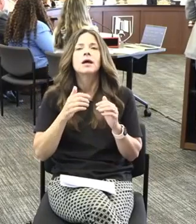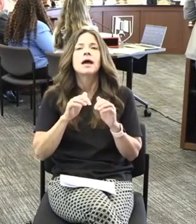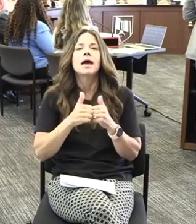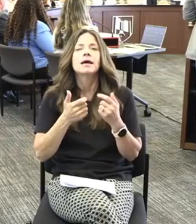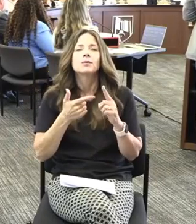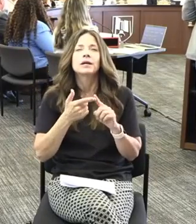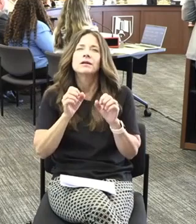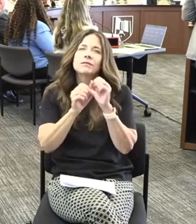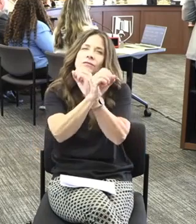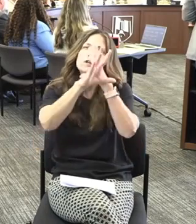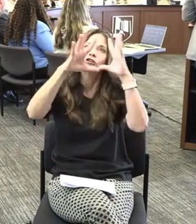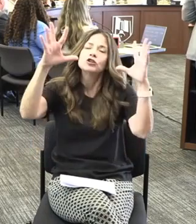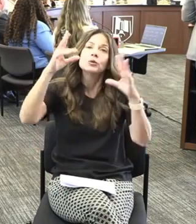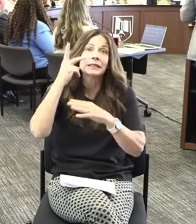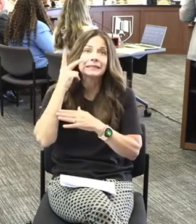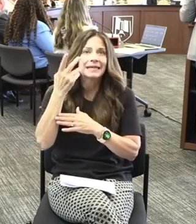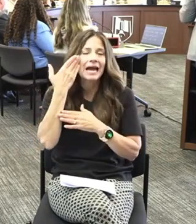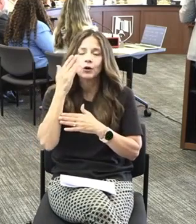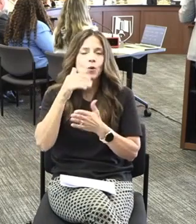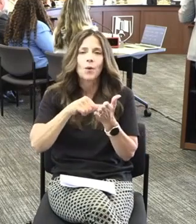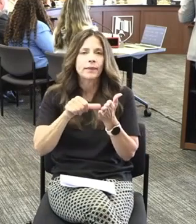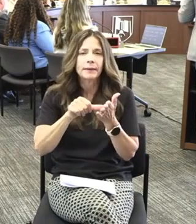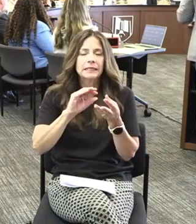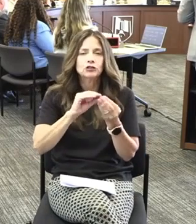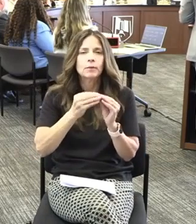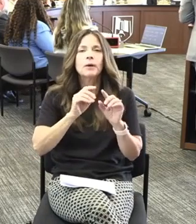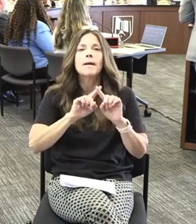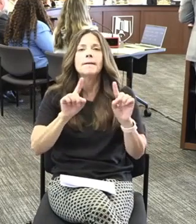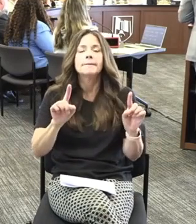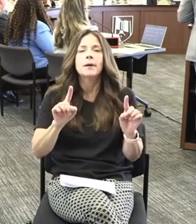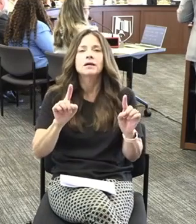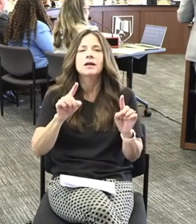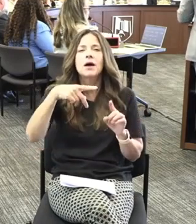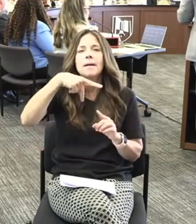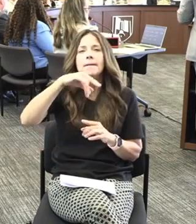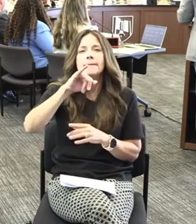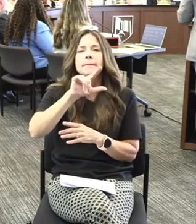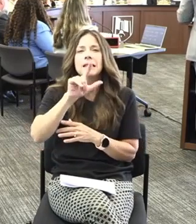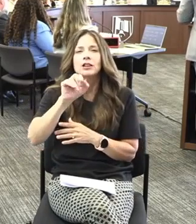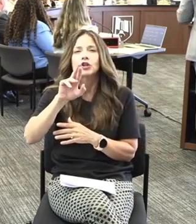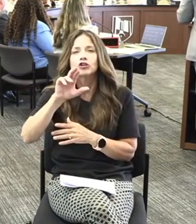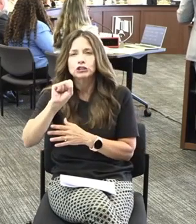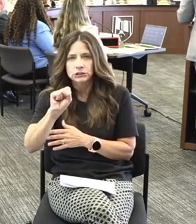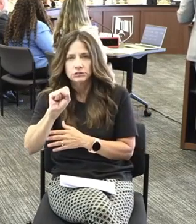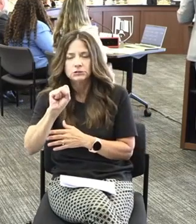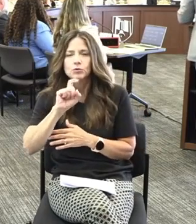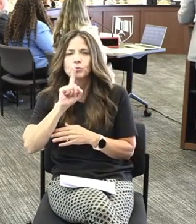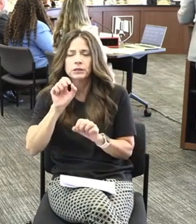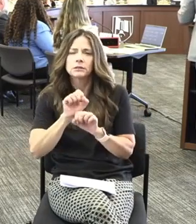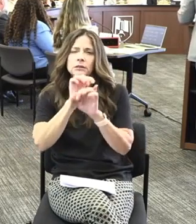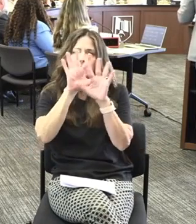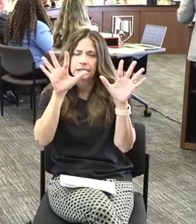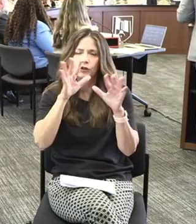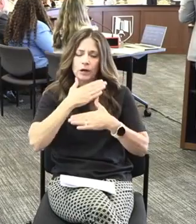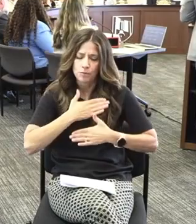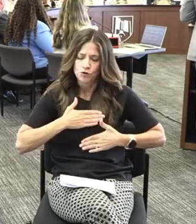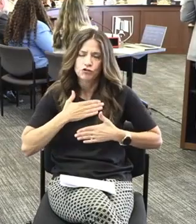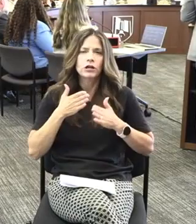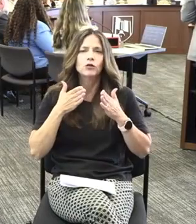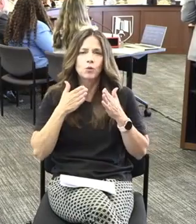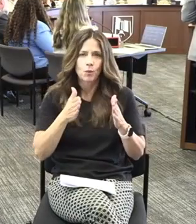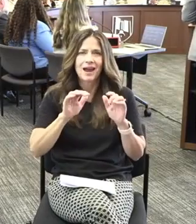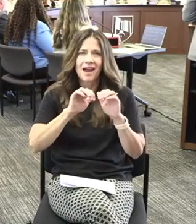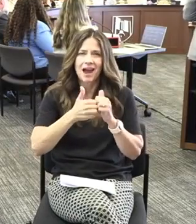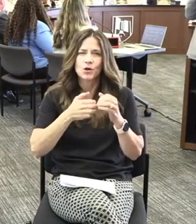visually see, I don't know the page number, and that's okay, but it's the one for the pillars. I appreciate the way that the information is